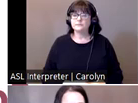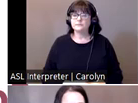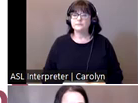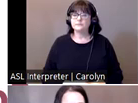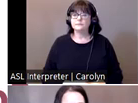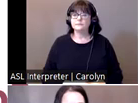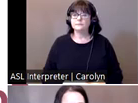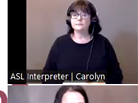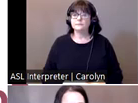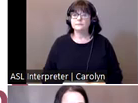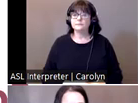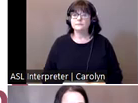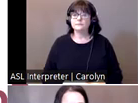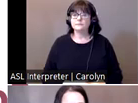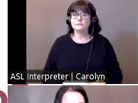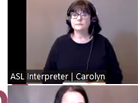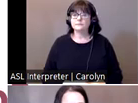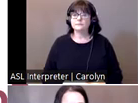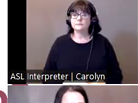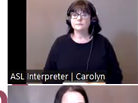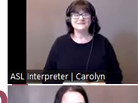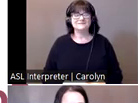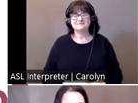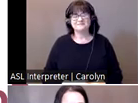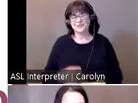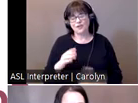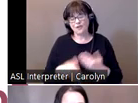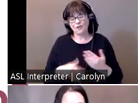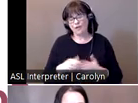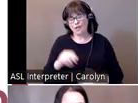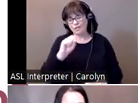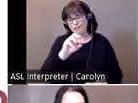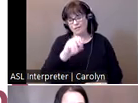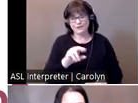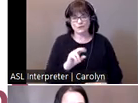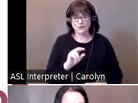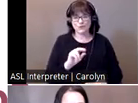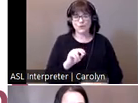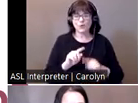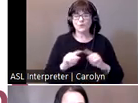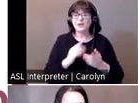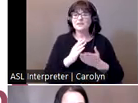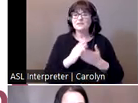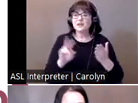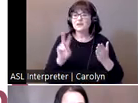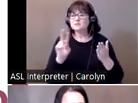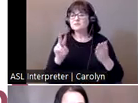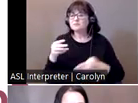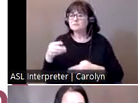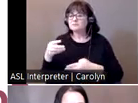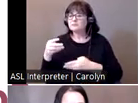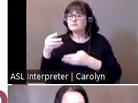And in the interest of time, I will not read every post, but I'll just scroll through them so I have an idea of what's going on here in the chat.